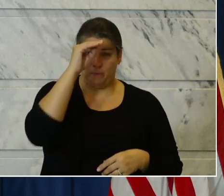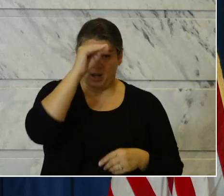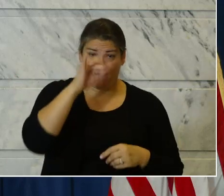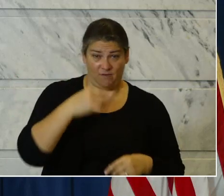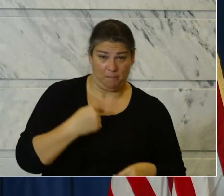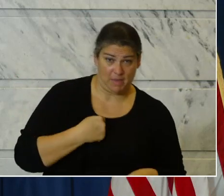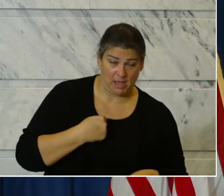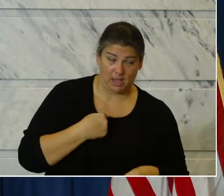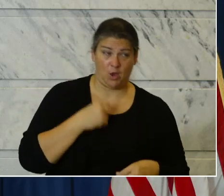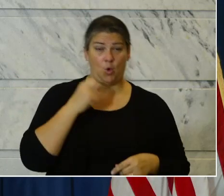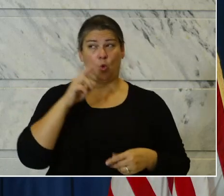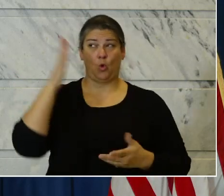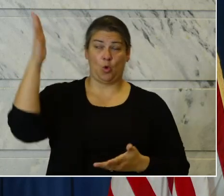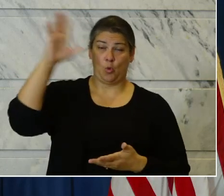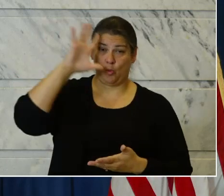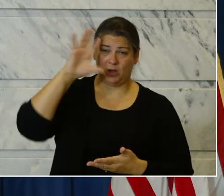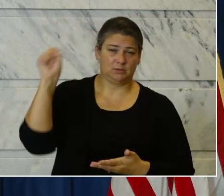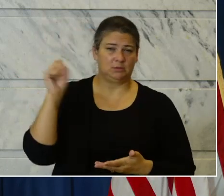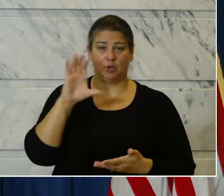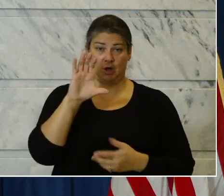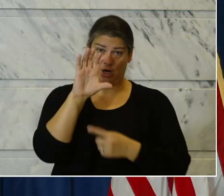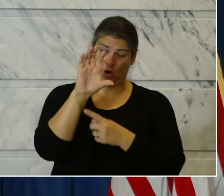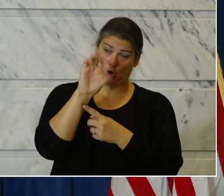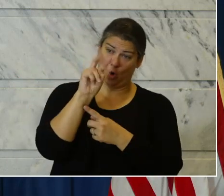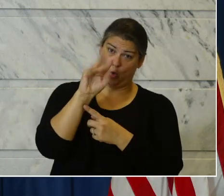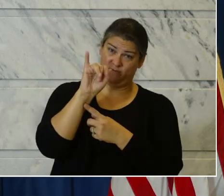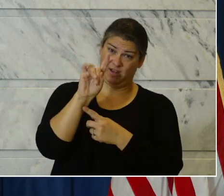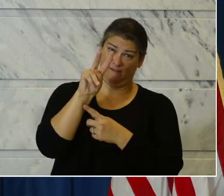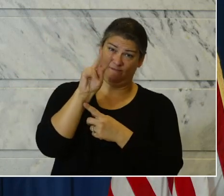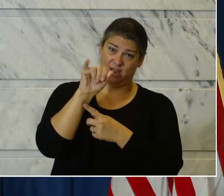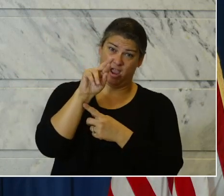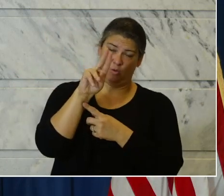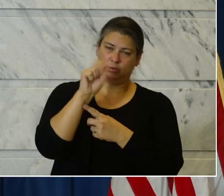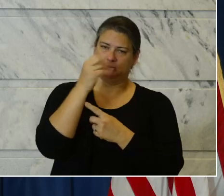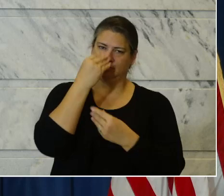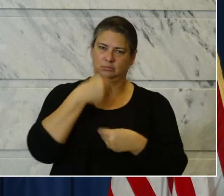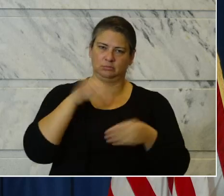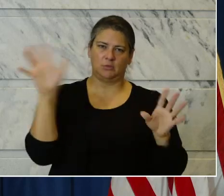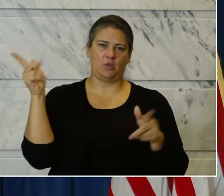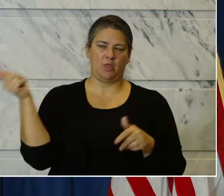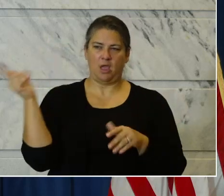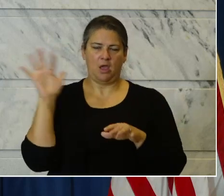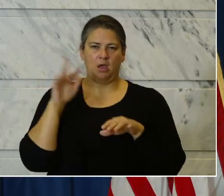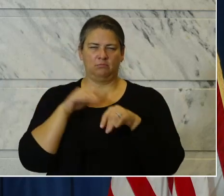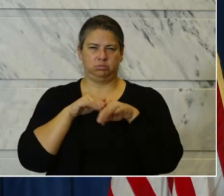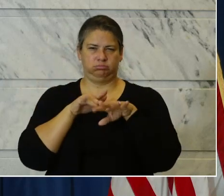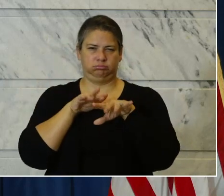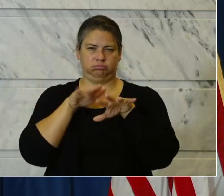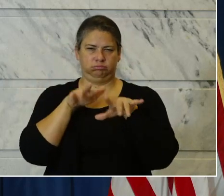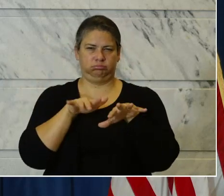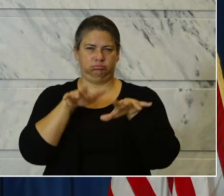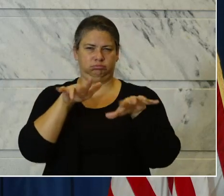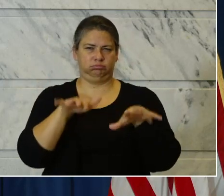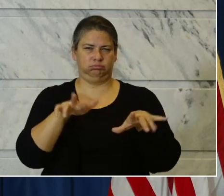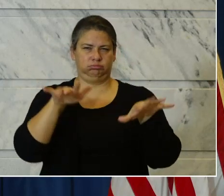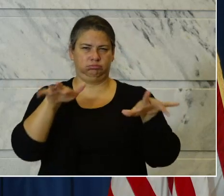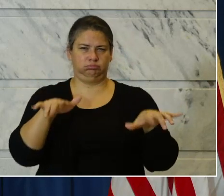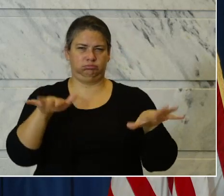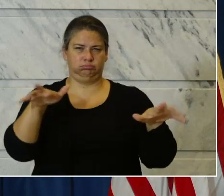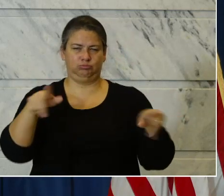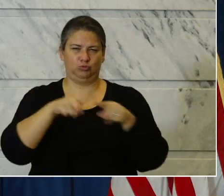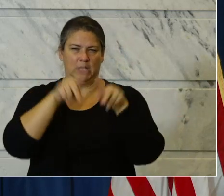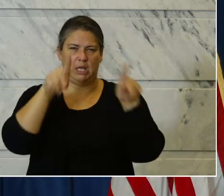about the president. It's out there to infect as many of us as possible and kill those that it would